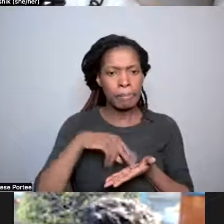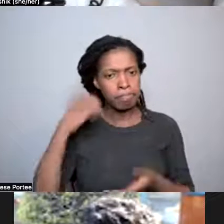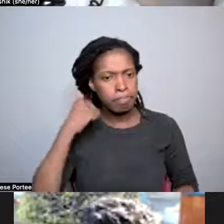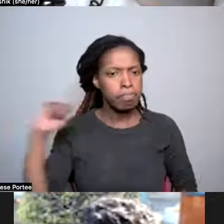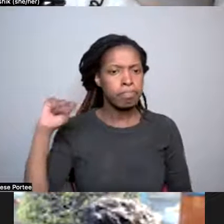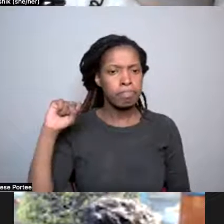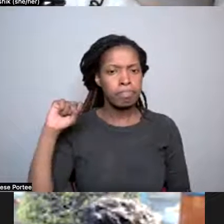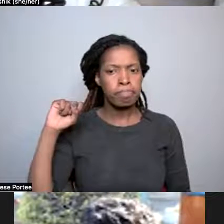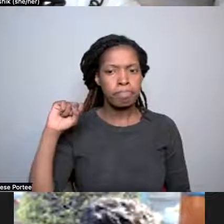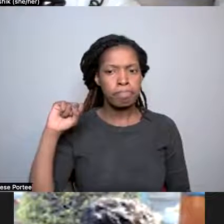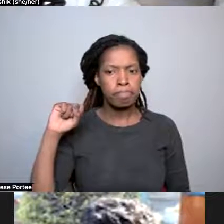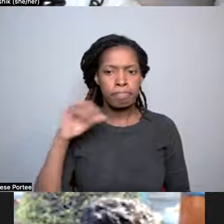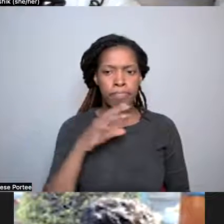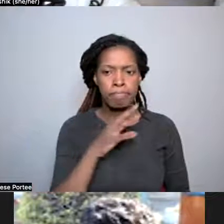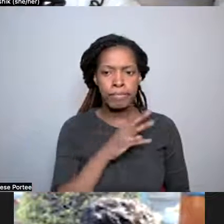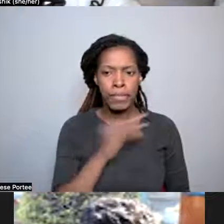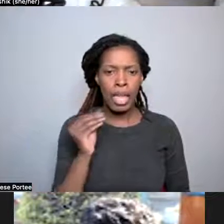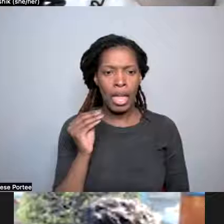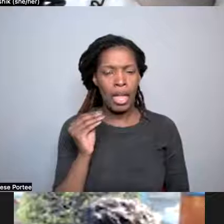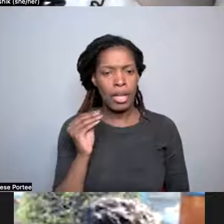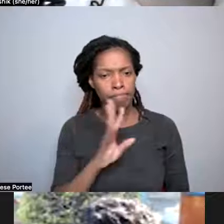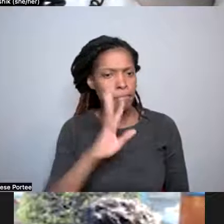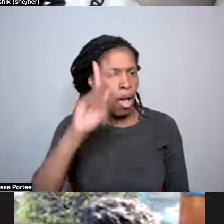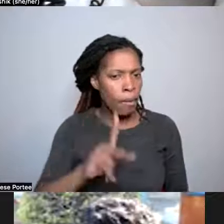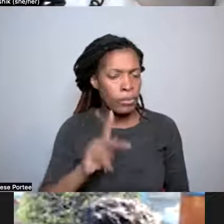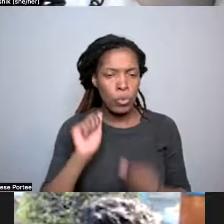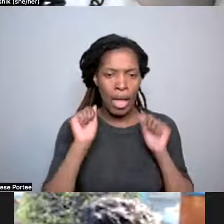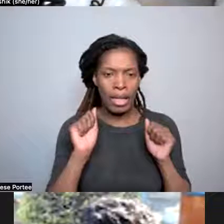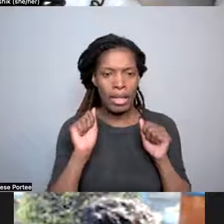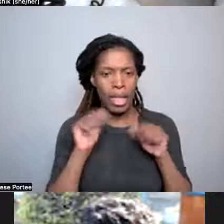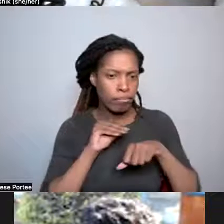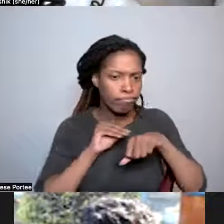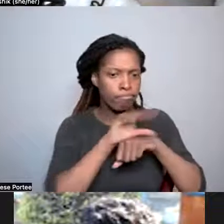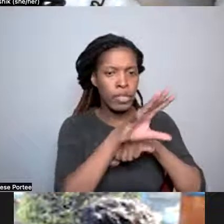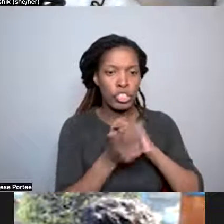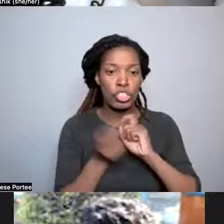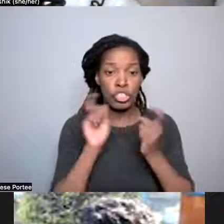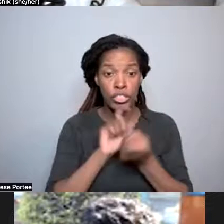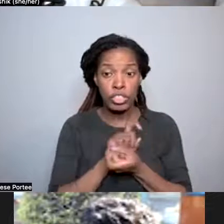up and change this perception of